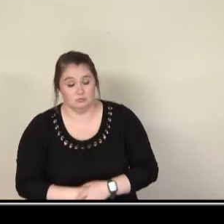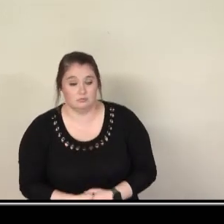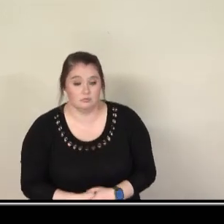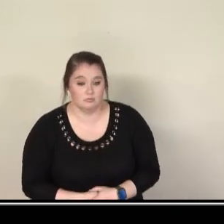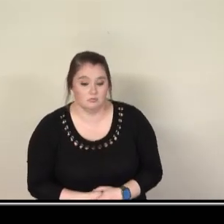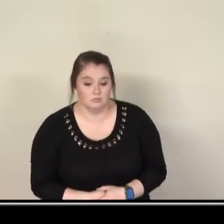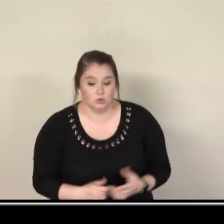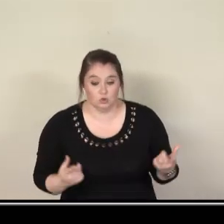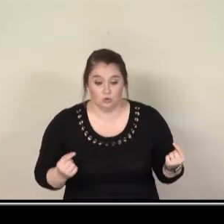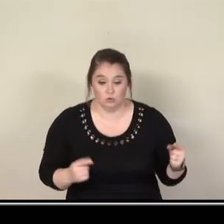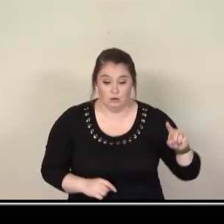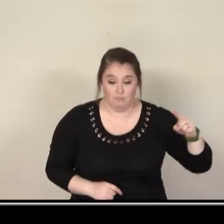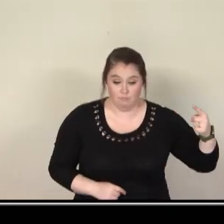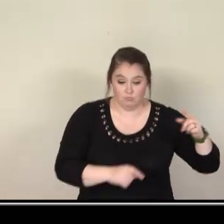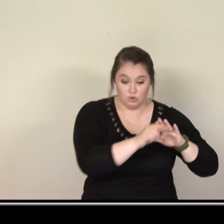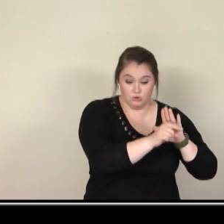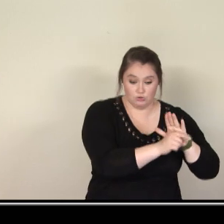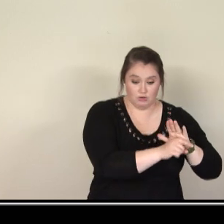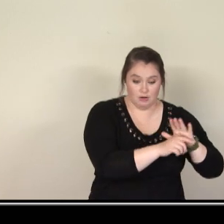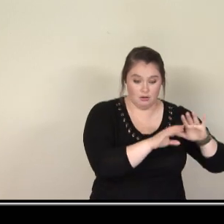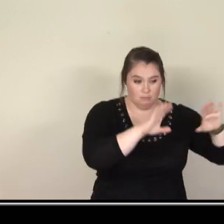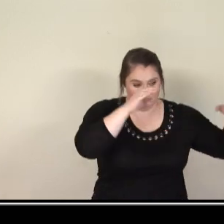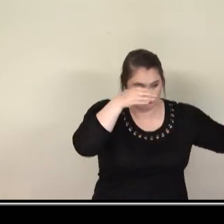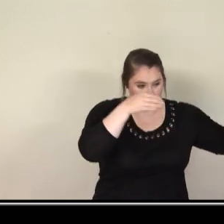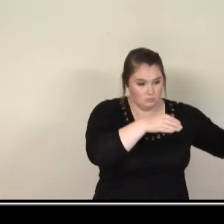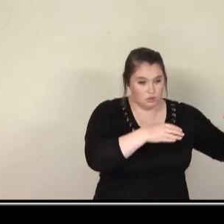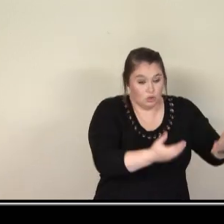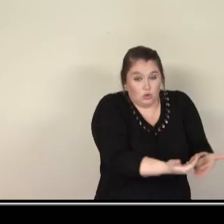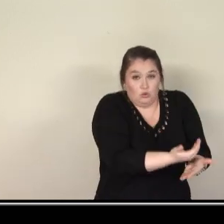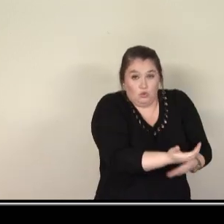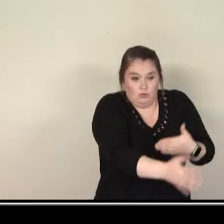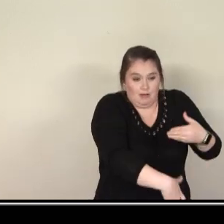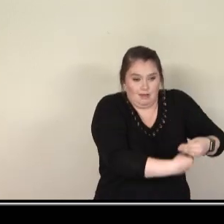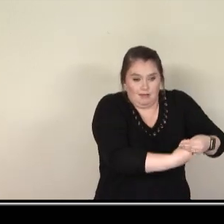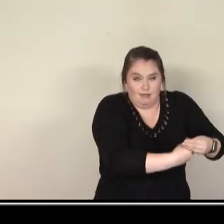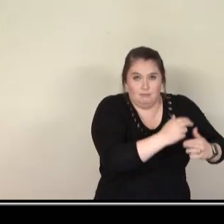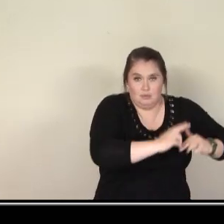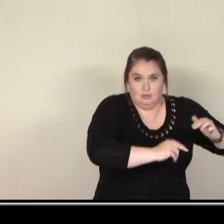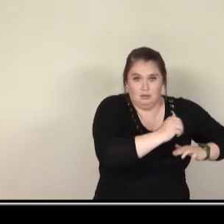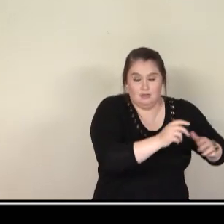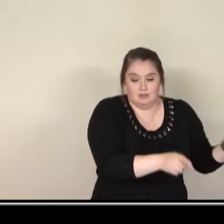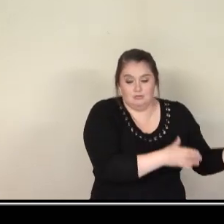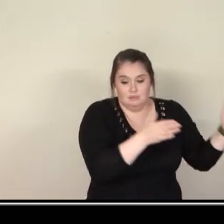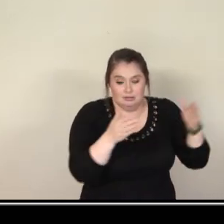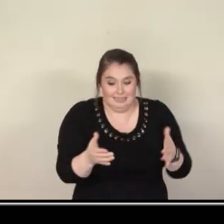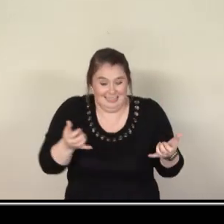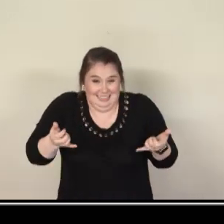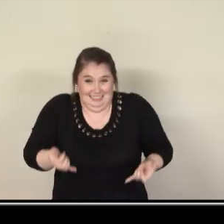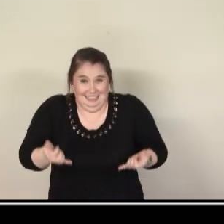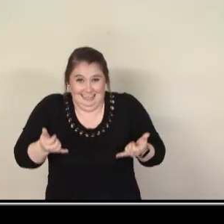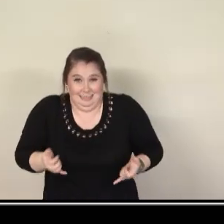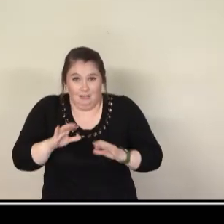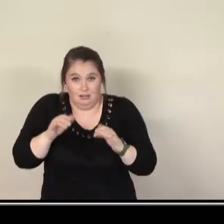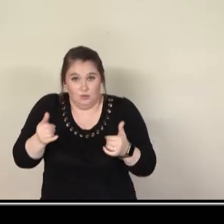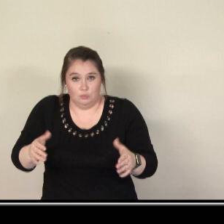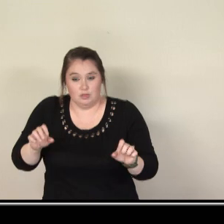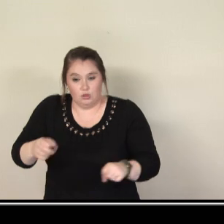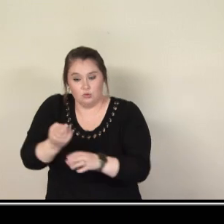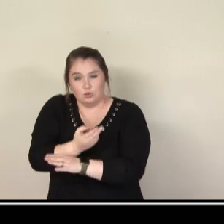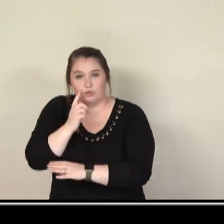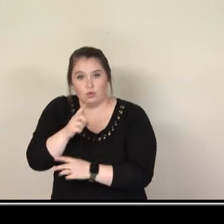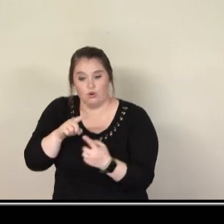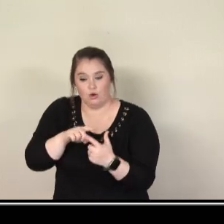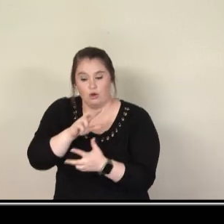by putting 1st grade in the new edition, we can hit those target square footages, and then we can use the existing classrooms to hit the square footages for 3rd, 4th, and 5th.